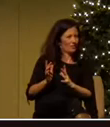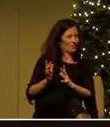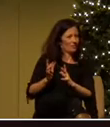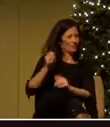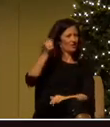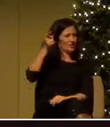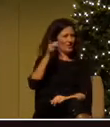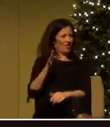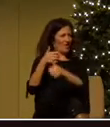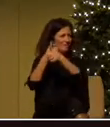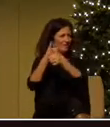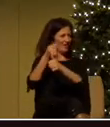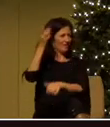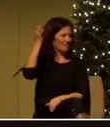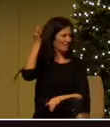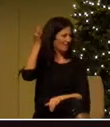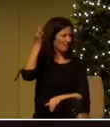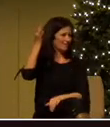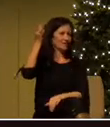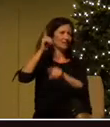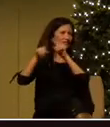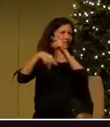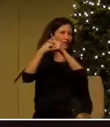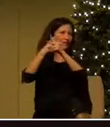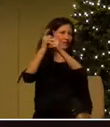gifts and does he give?